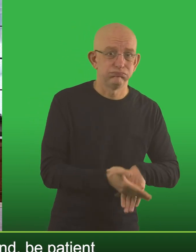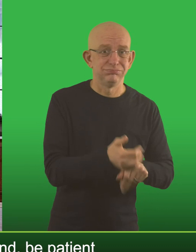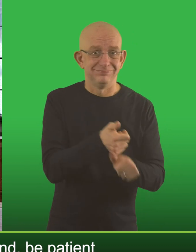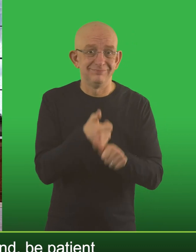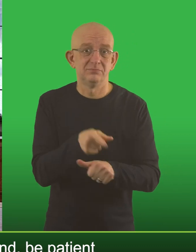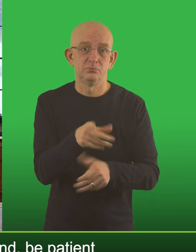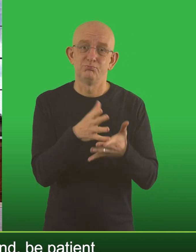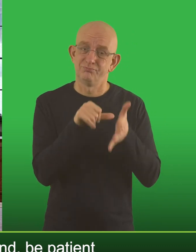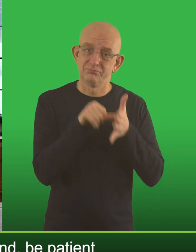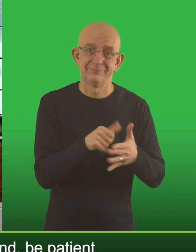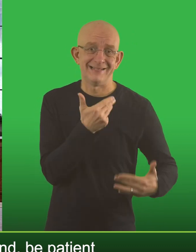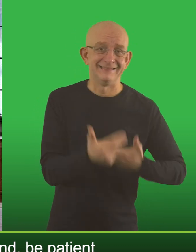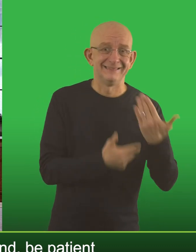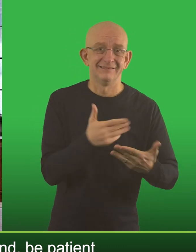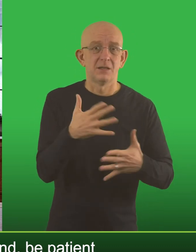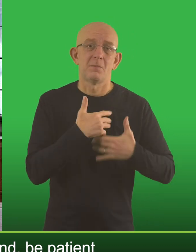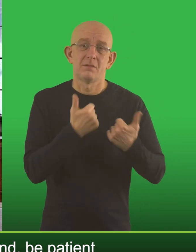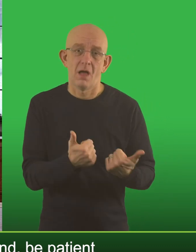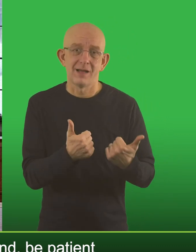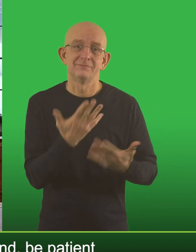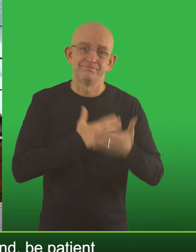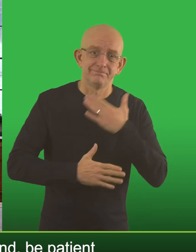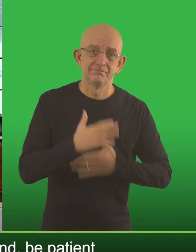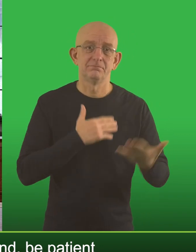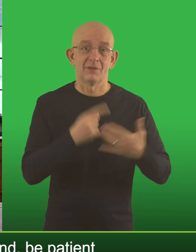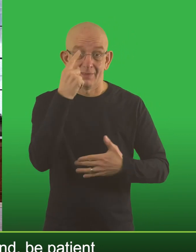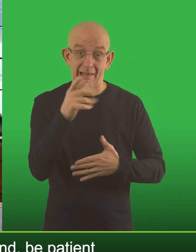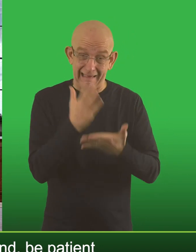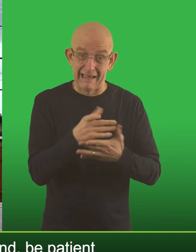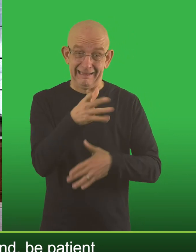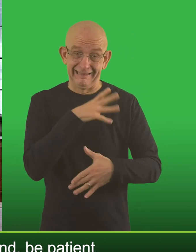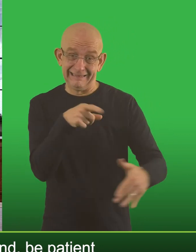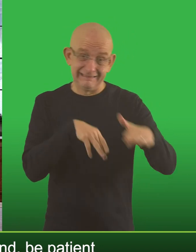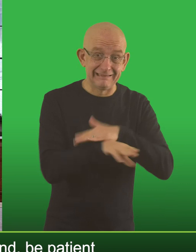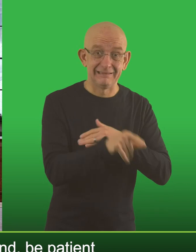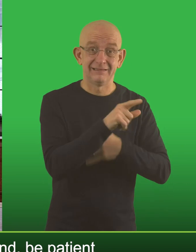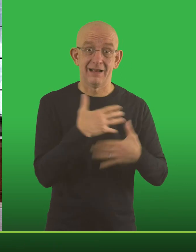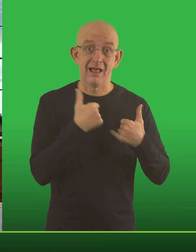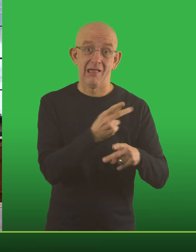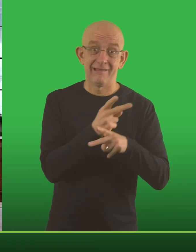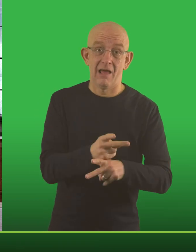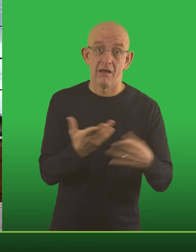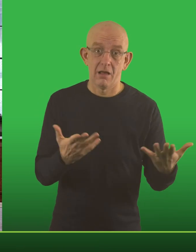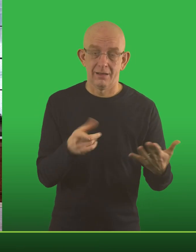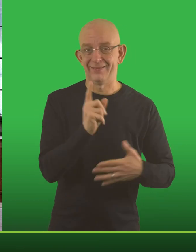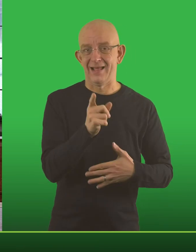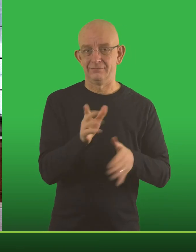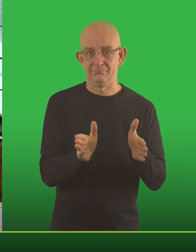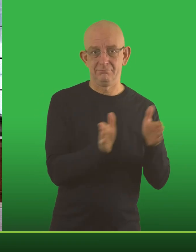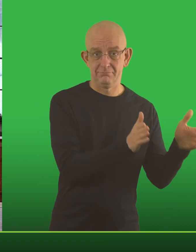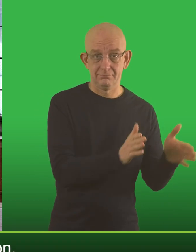service, but it's pretty tough for them. So be kind, be patient, and think, do you really need to use healthcare services? That's the first